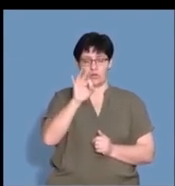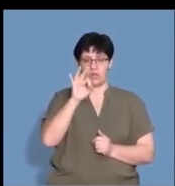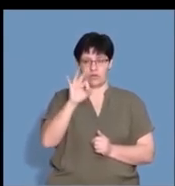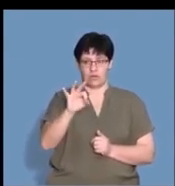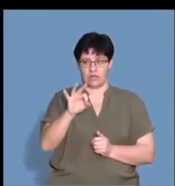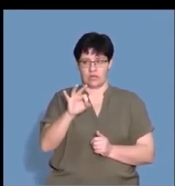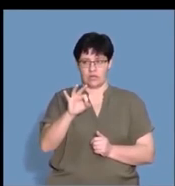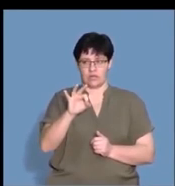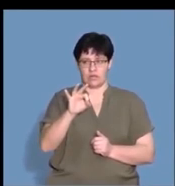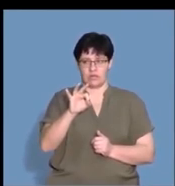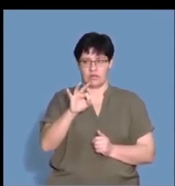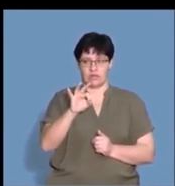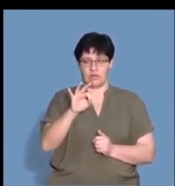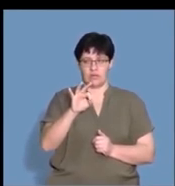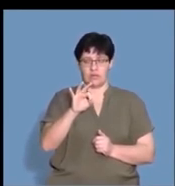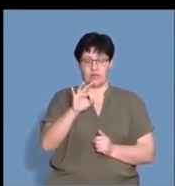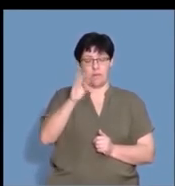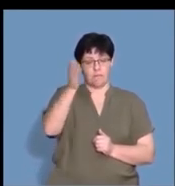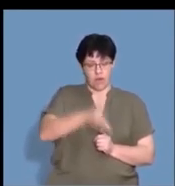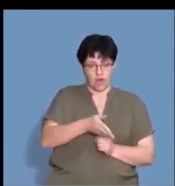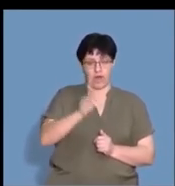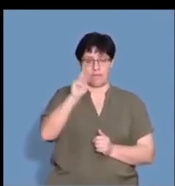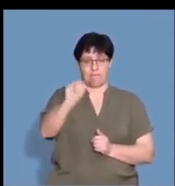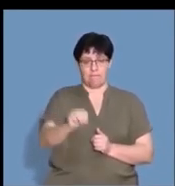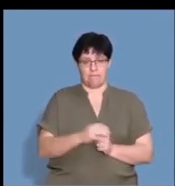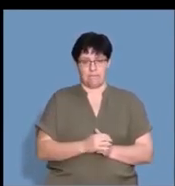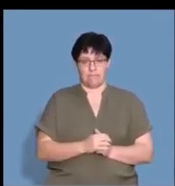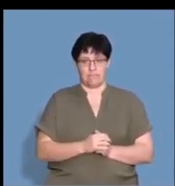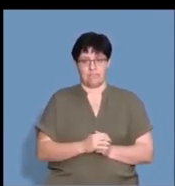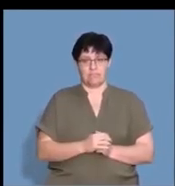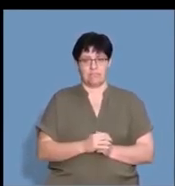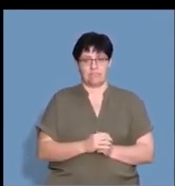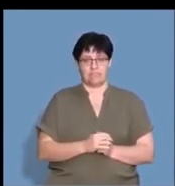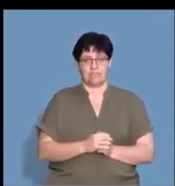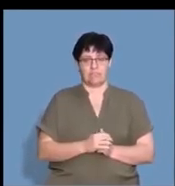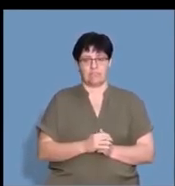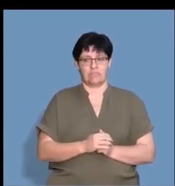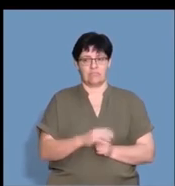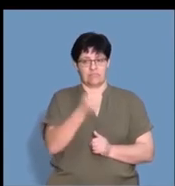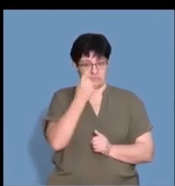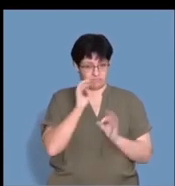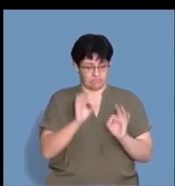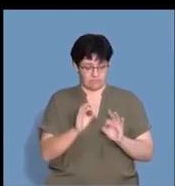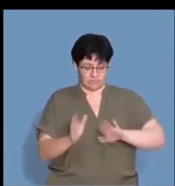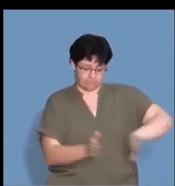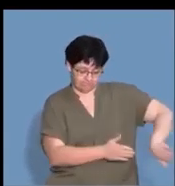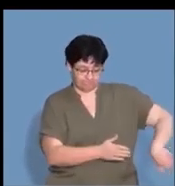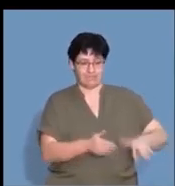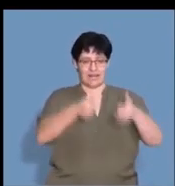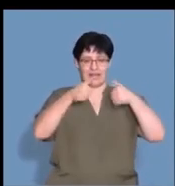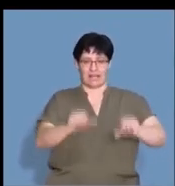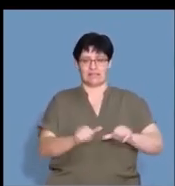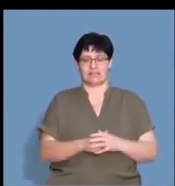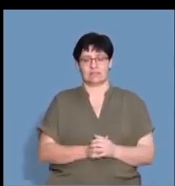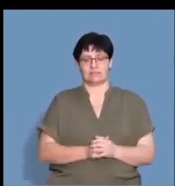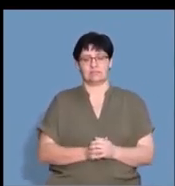1,133. So it's 1,13 rands per kilometre. Hey, all with me? Let's do the next part of the question.